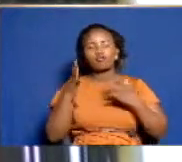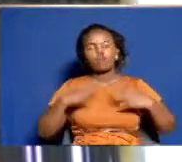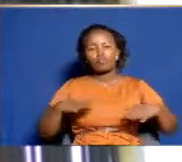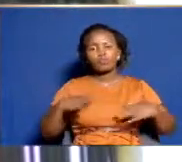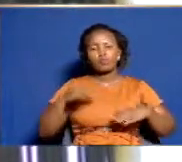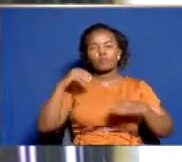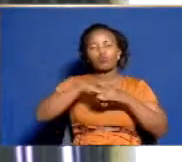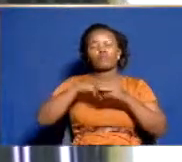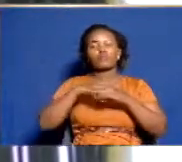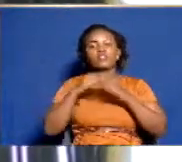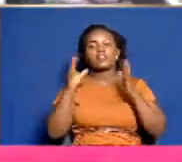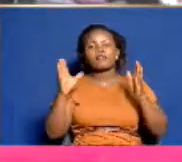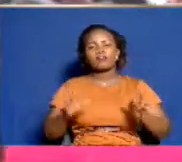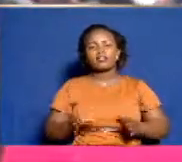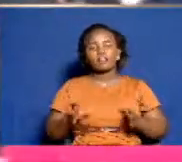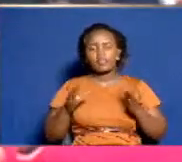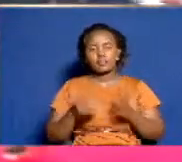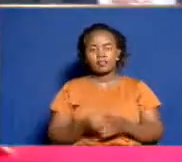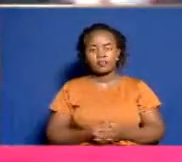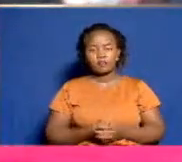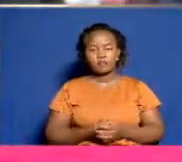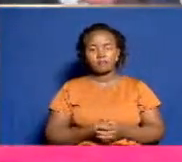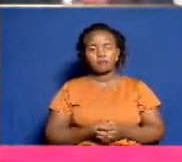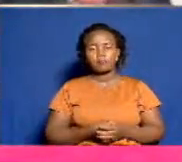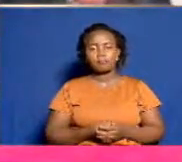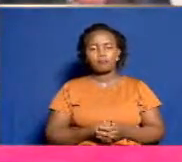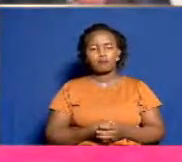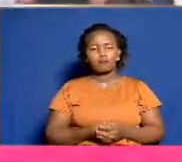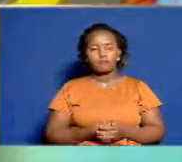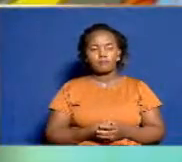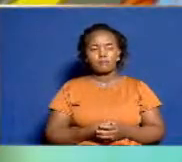Rupa reporting for Channel One Business.